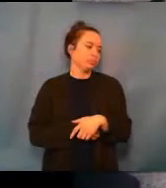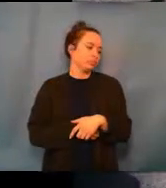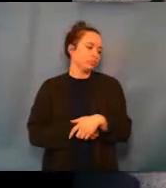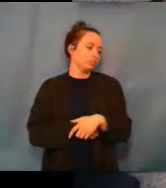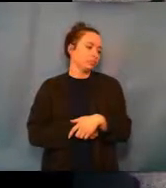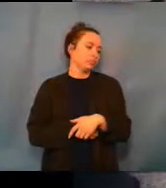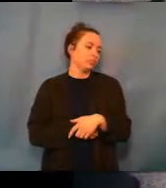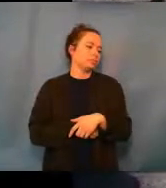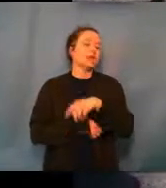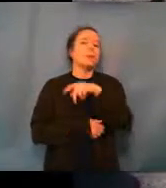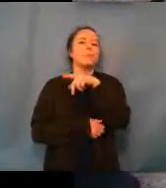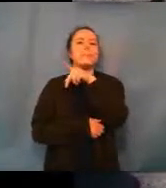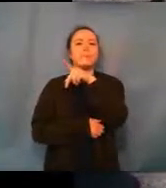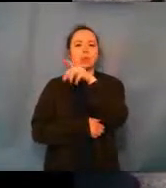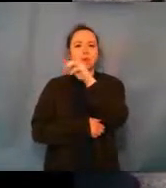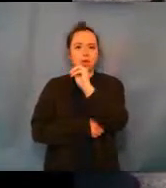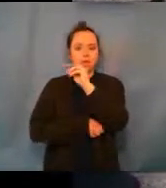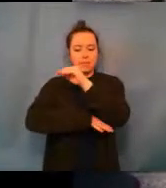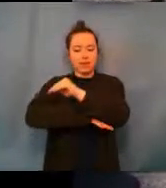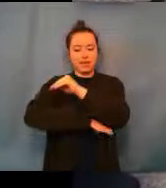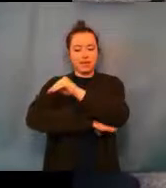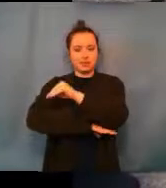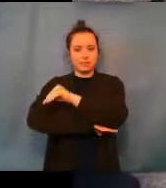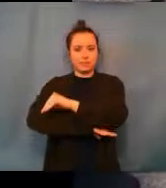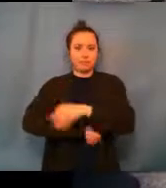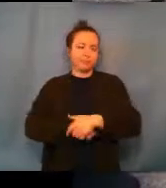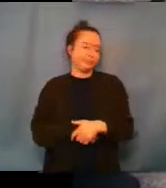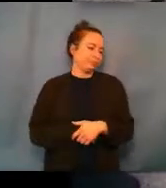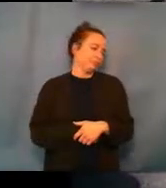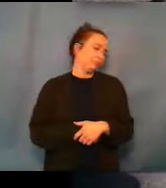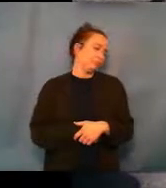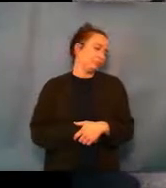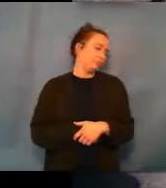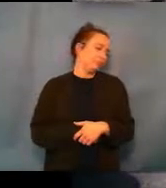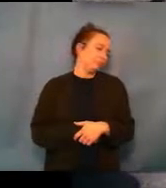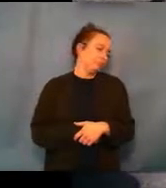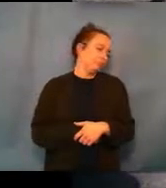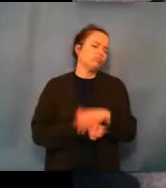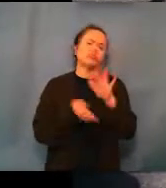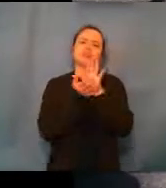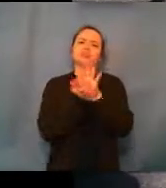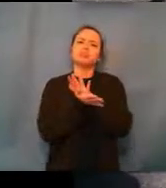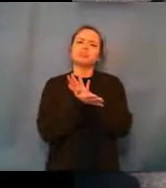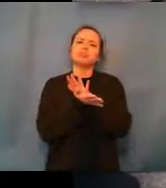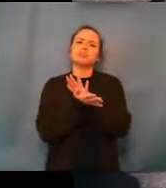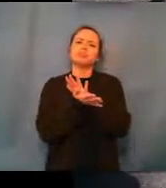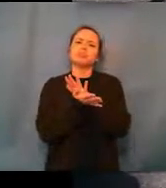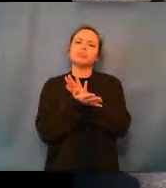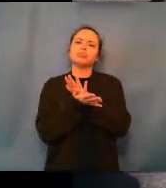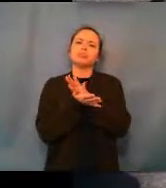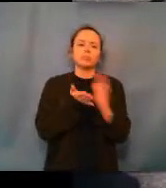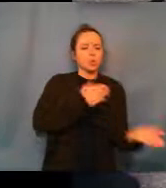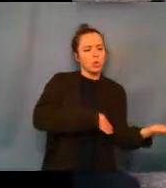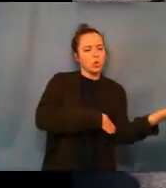Good, you see them at PM, nighttime. All right, when do we go to school? Do we go